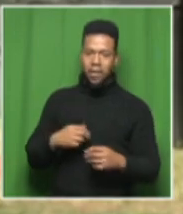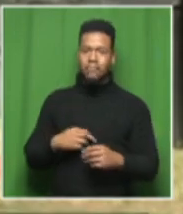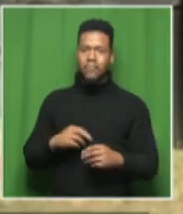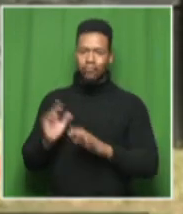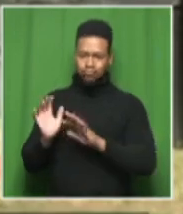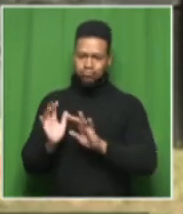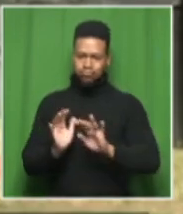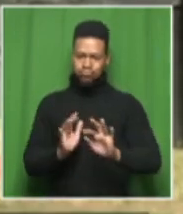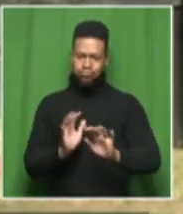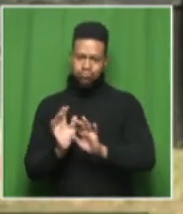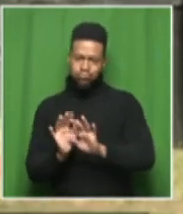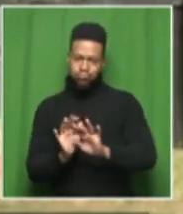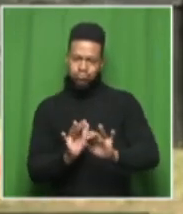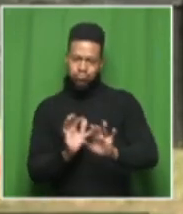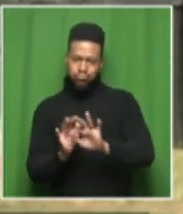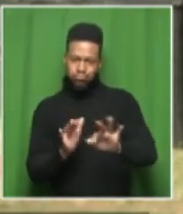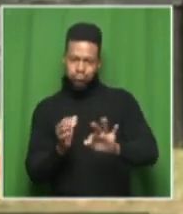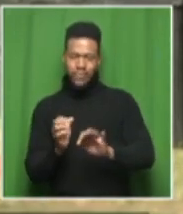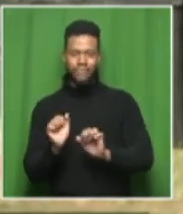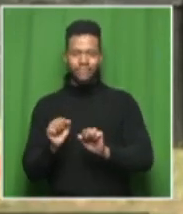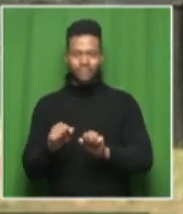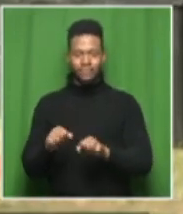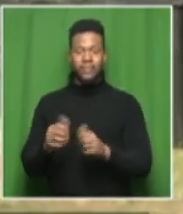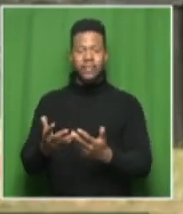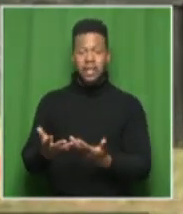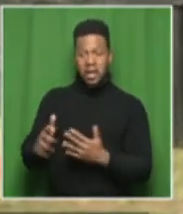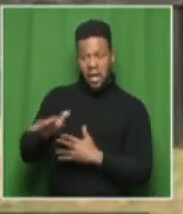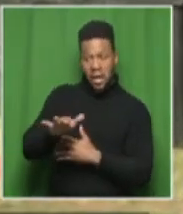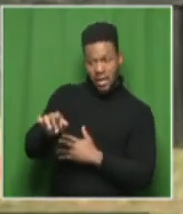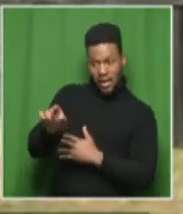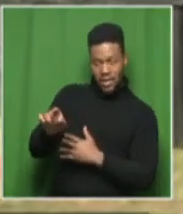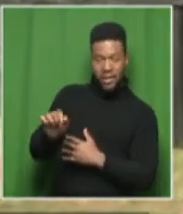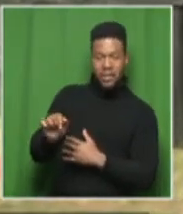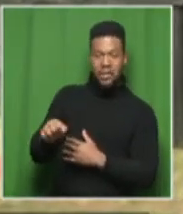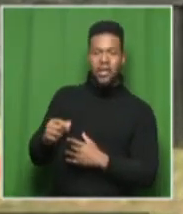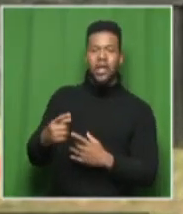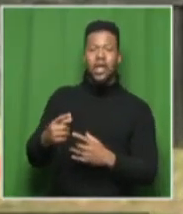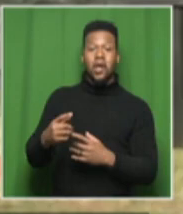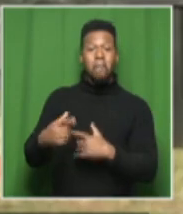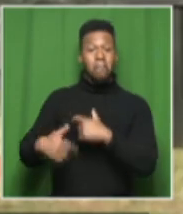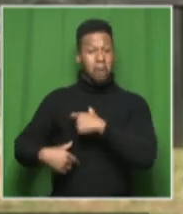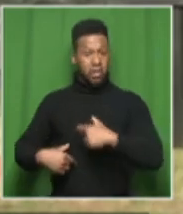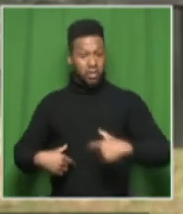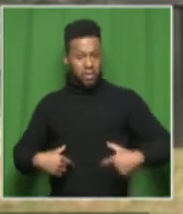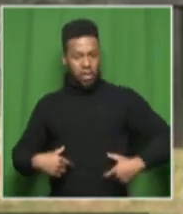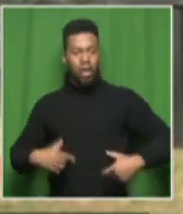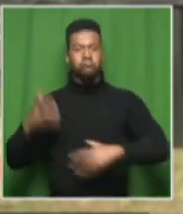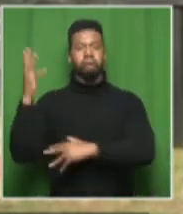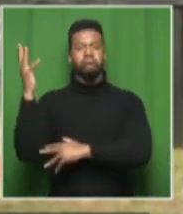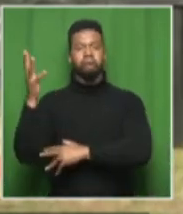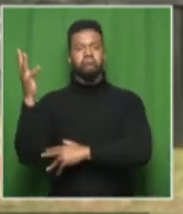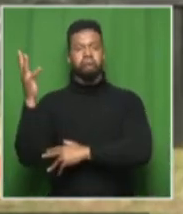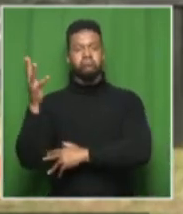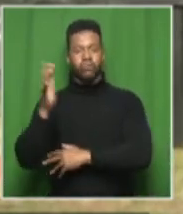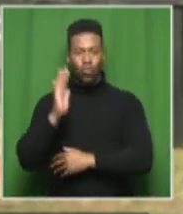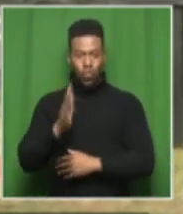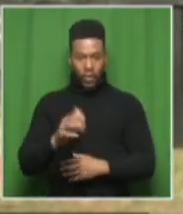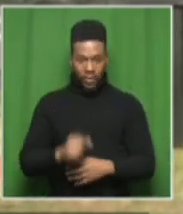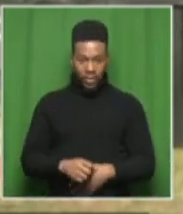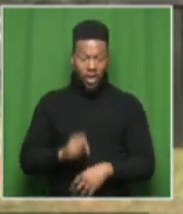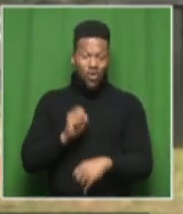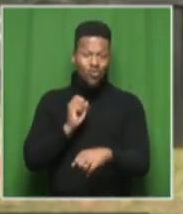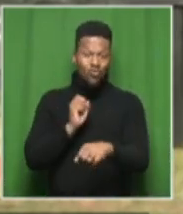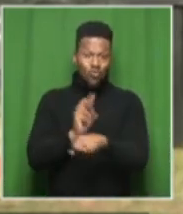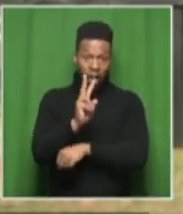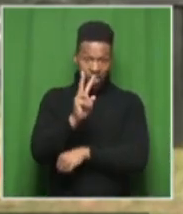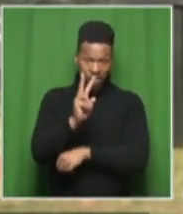to come into this area where we will be having the presidential imbizo. It's the 12th